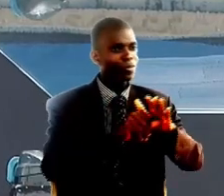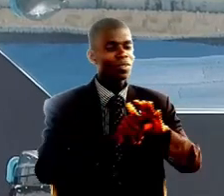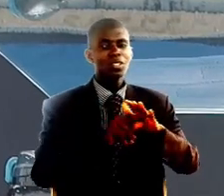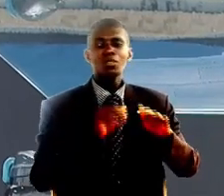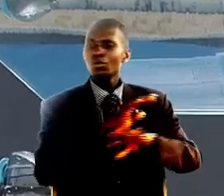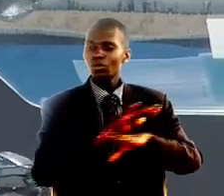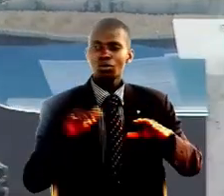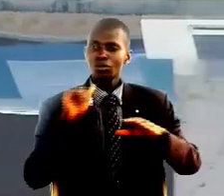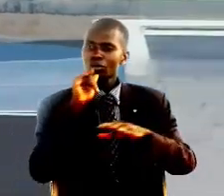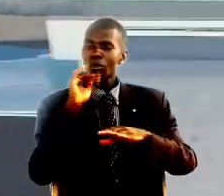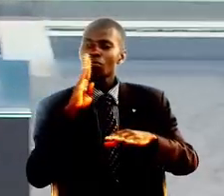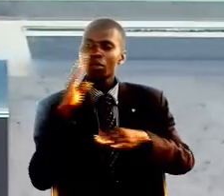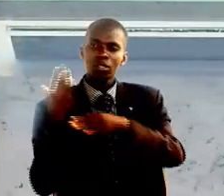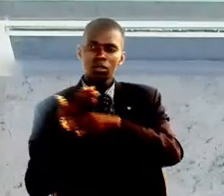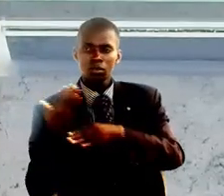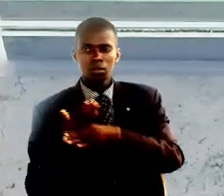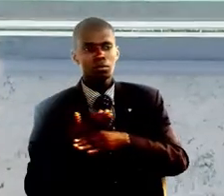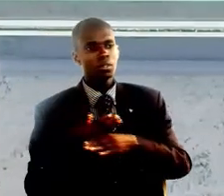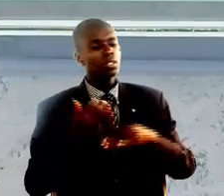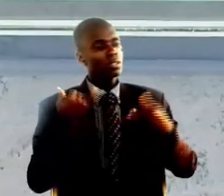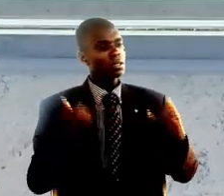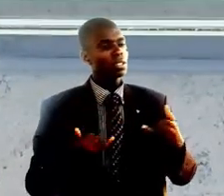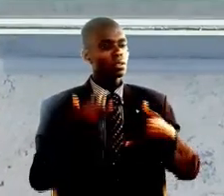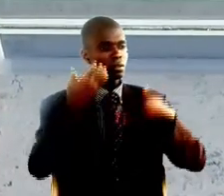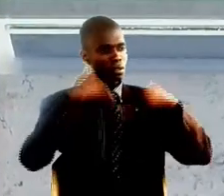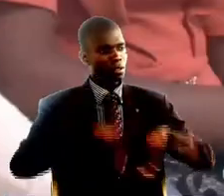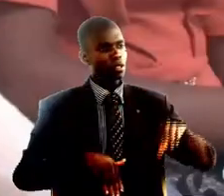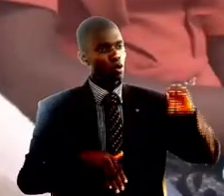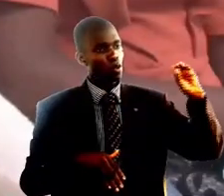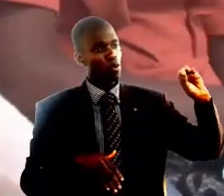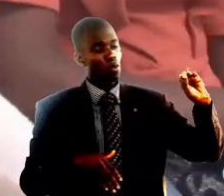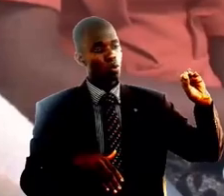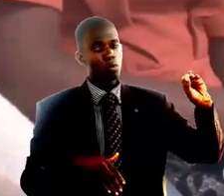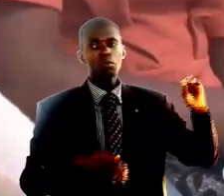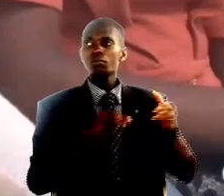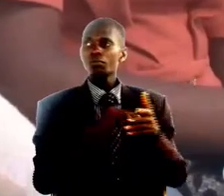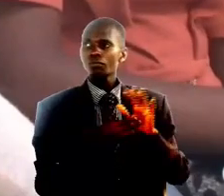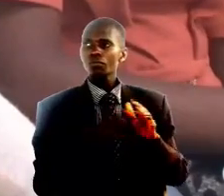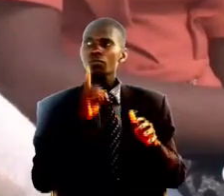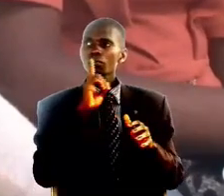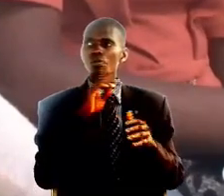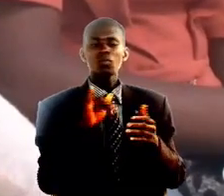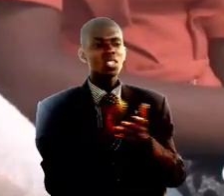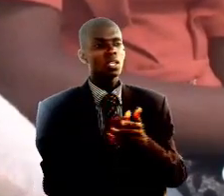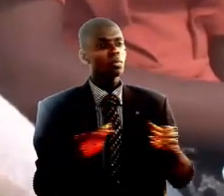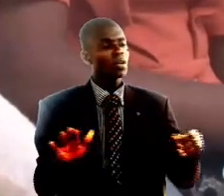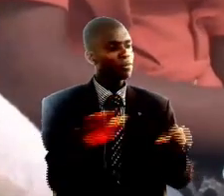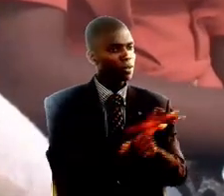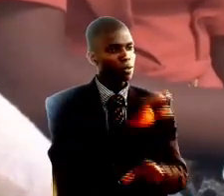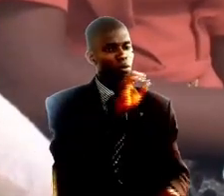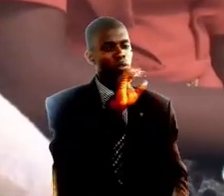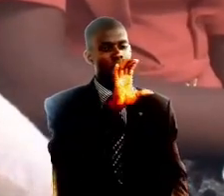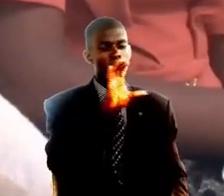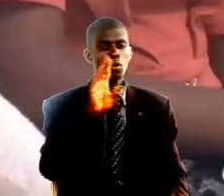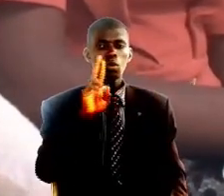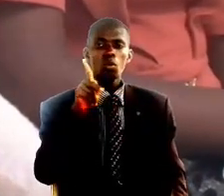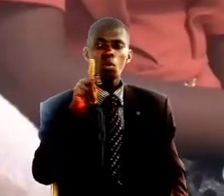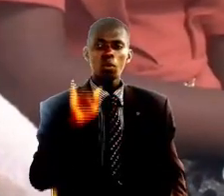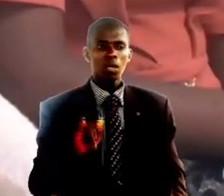interfere. Oh, occupy, don't oscillate. Occupy,